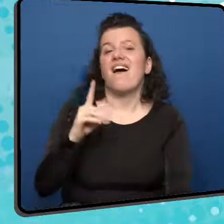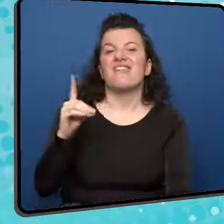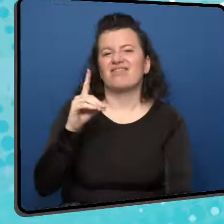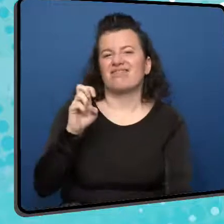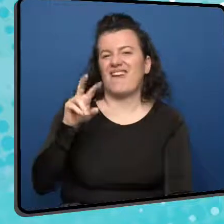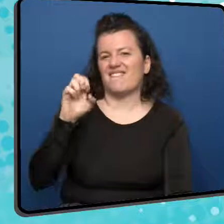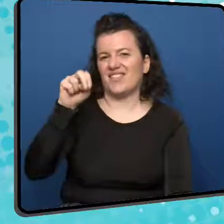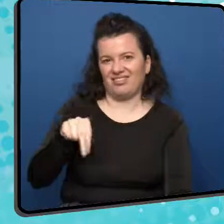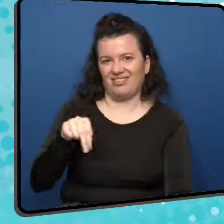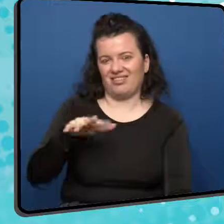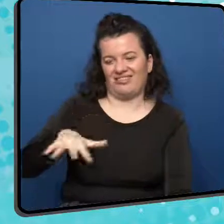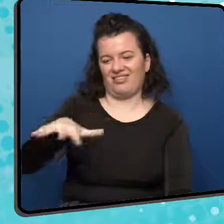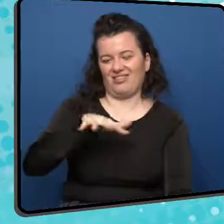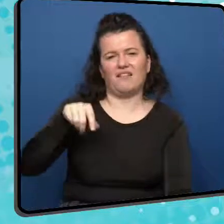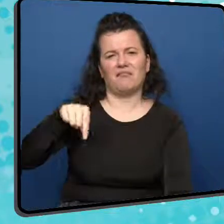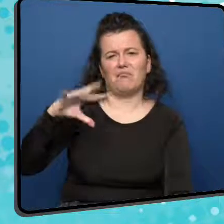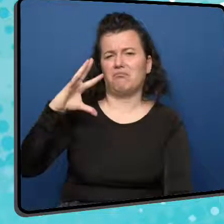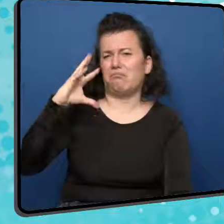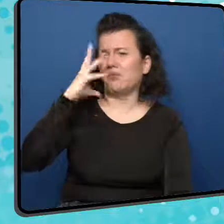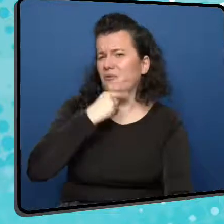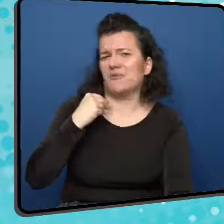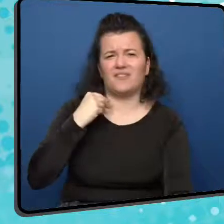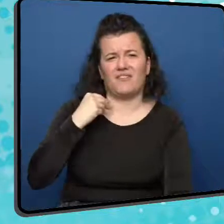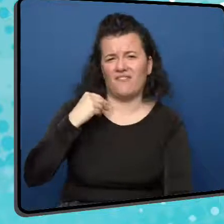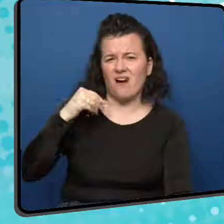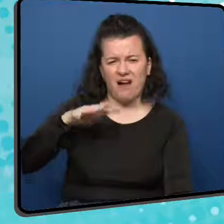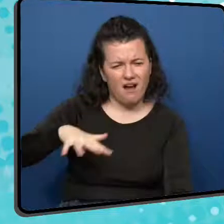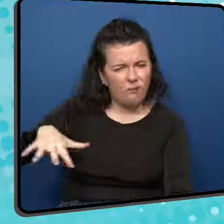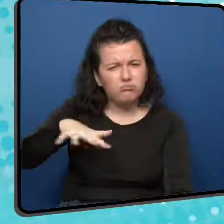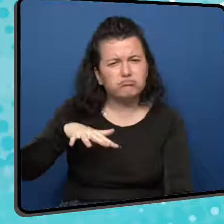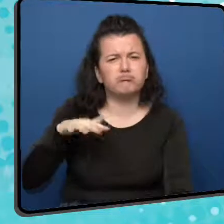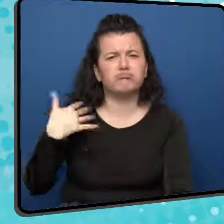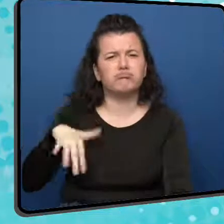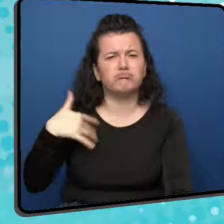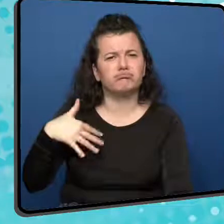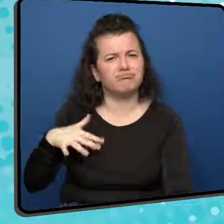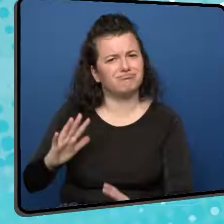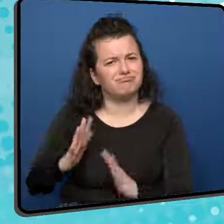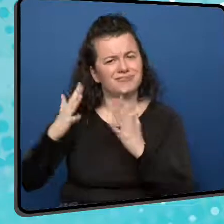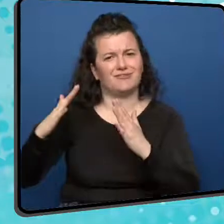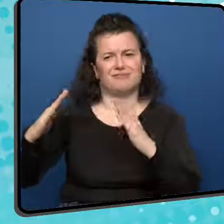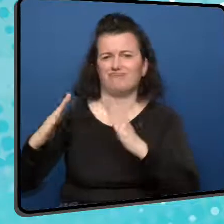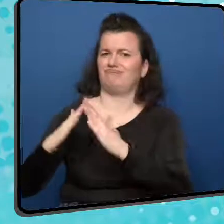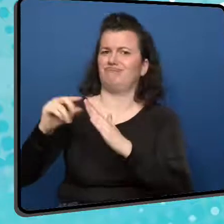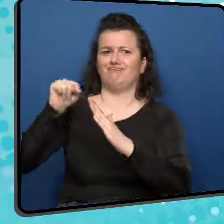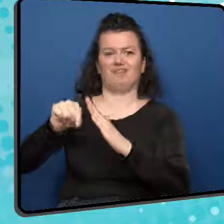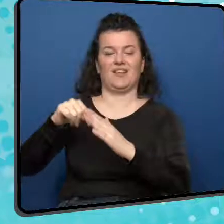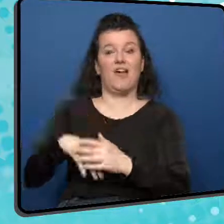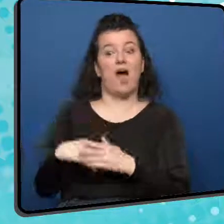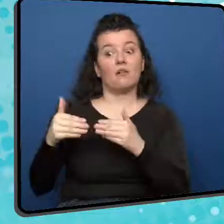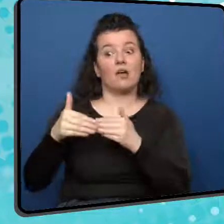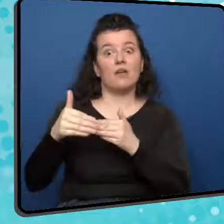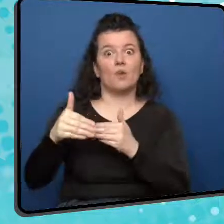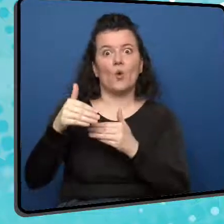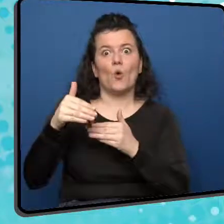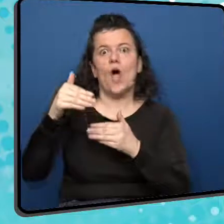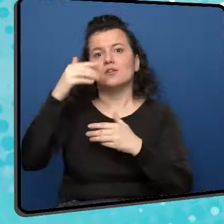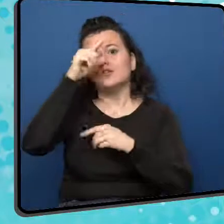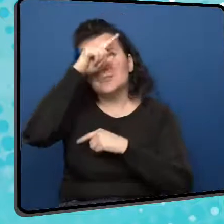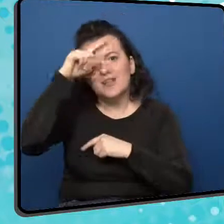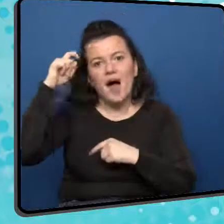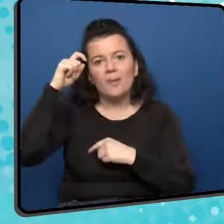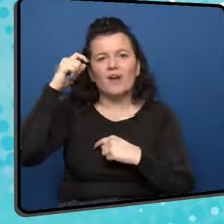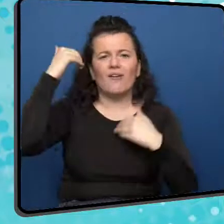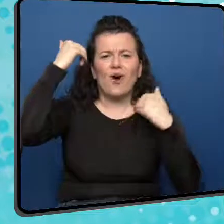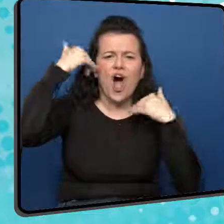nice place to be situated, especially at the moment, and also coming into the summer. Hopefully, others will be able